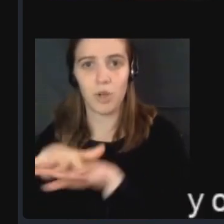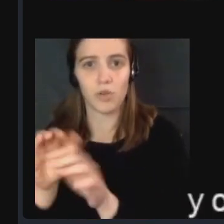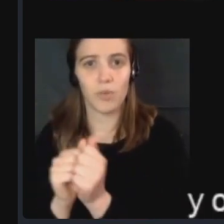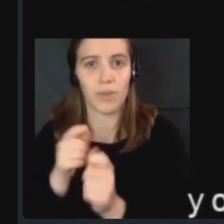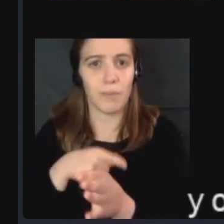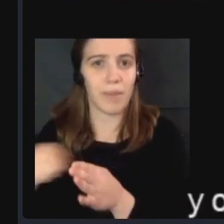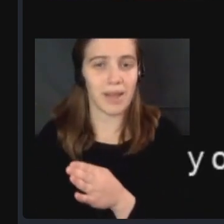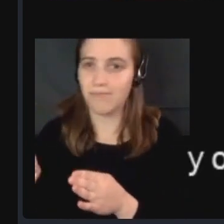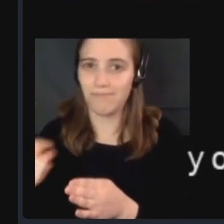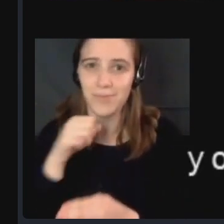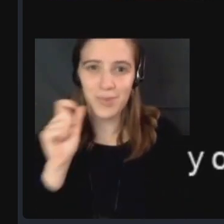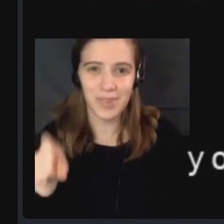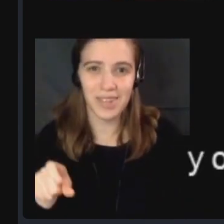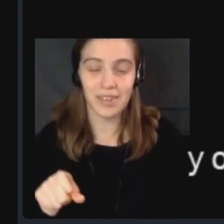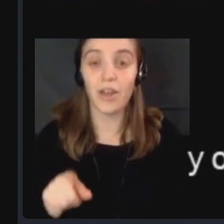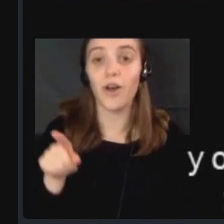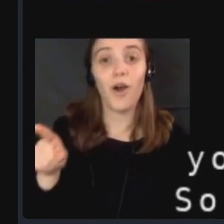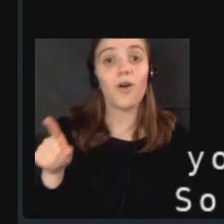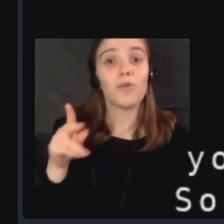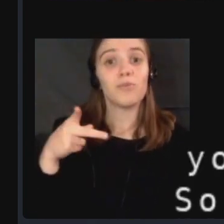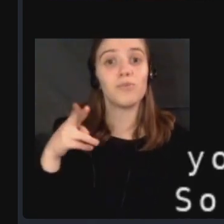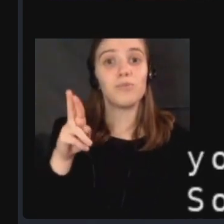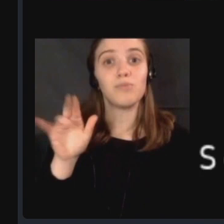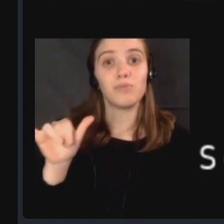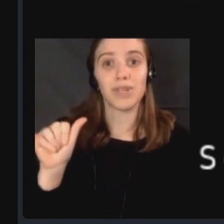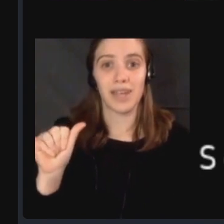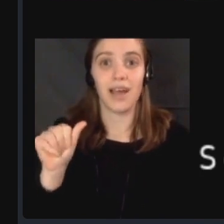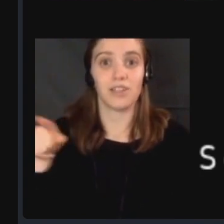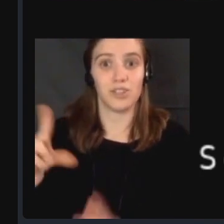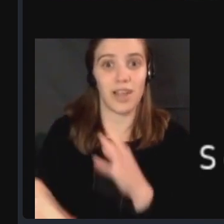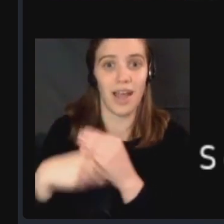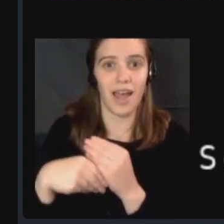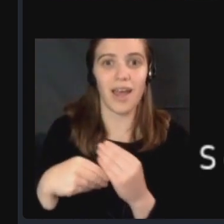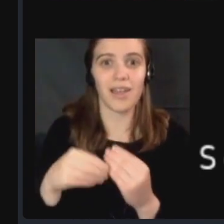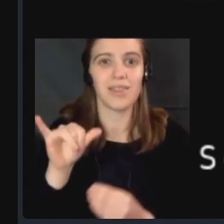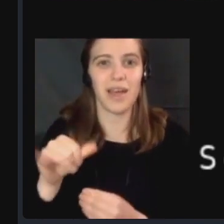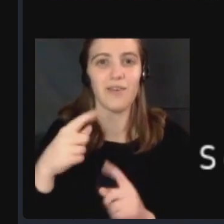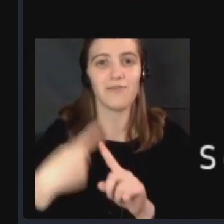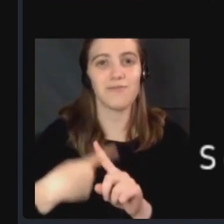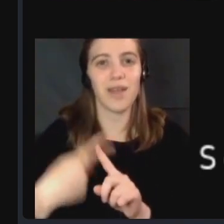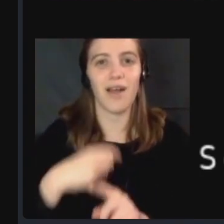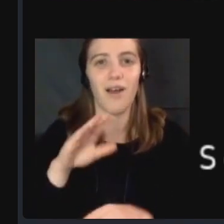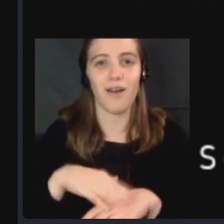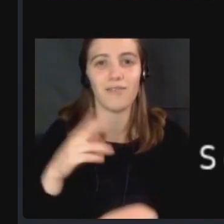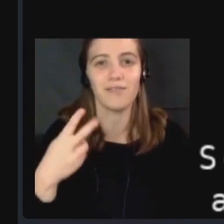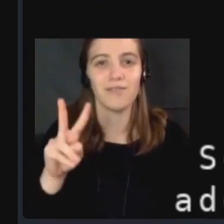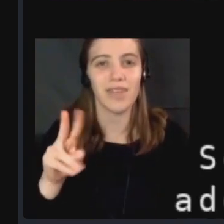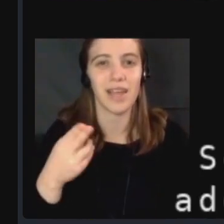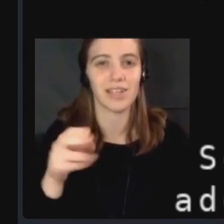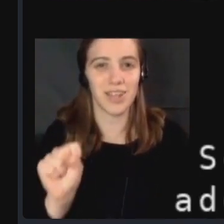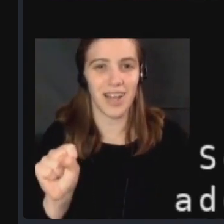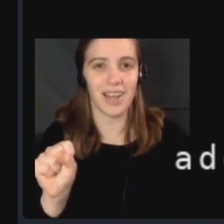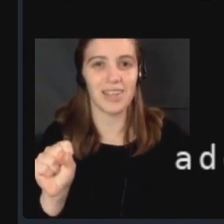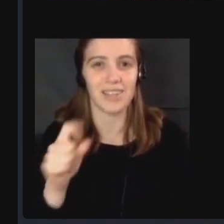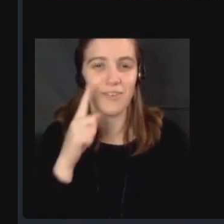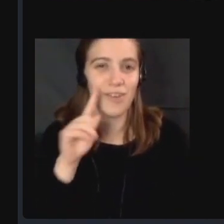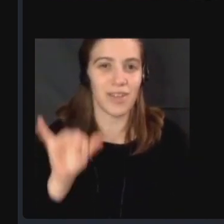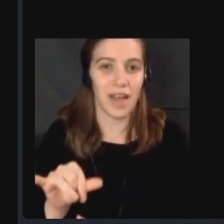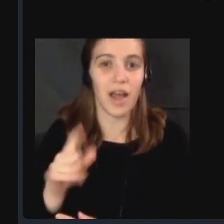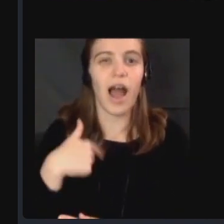added this rent on VHS. C'est du Git en Figma, like exactement. to Stranger Things. I will actually take that out. I'm going to put it here